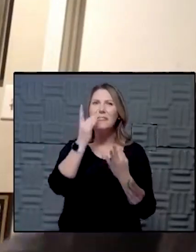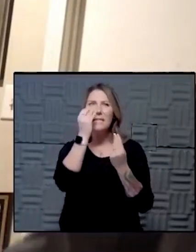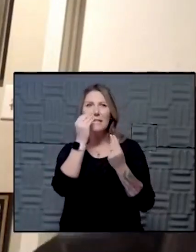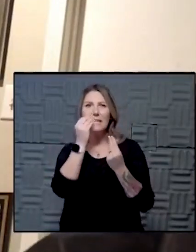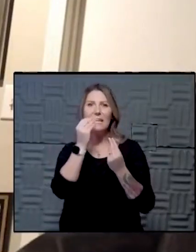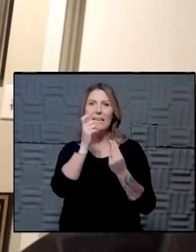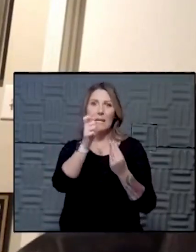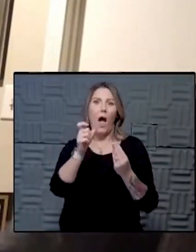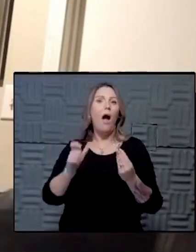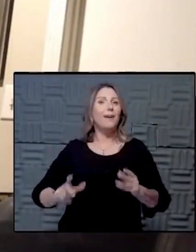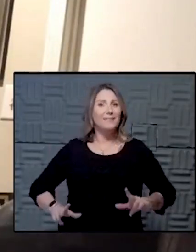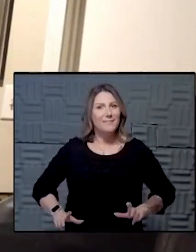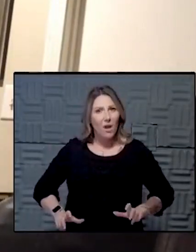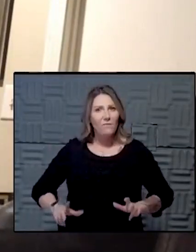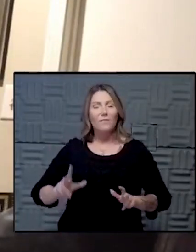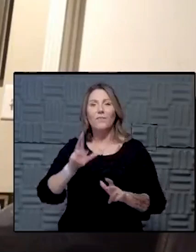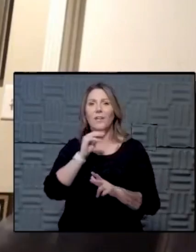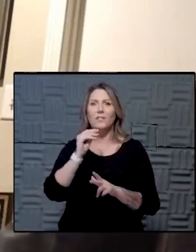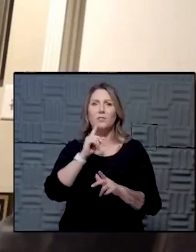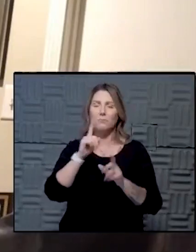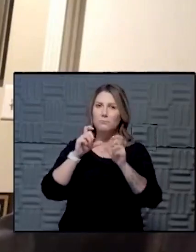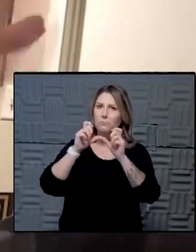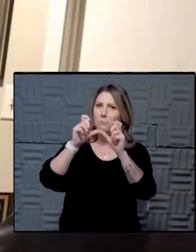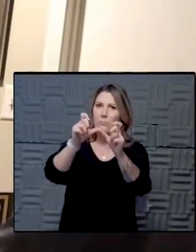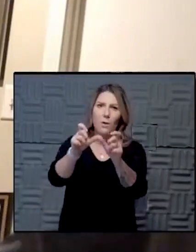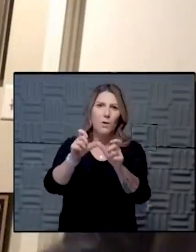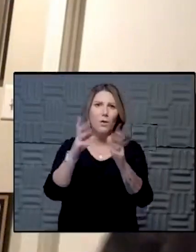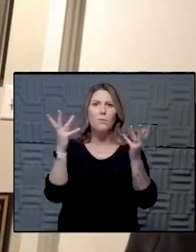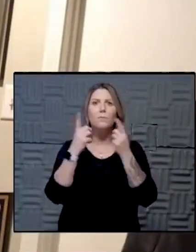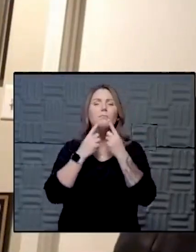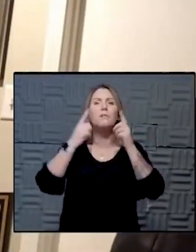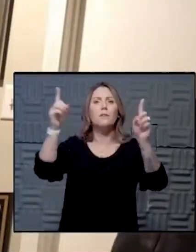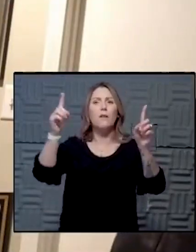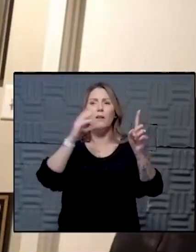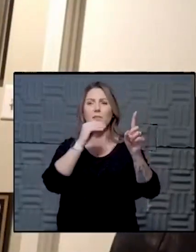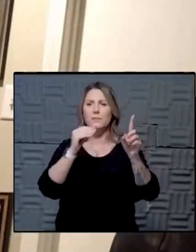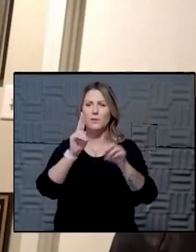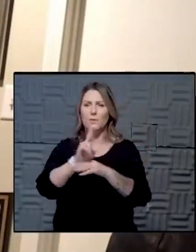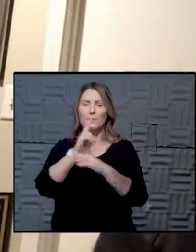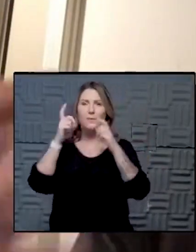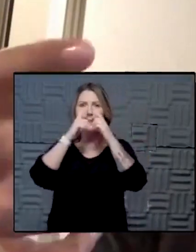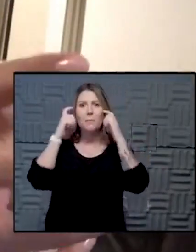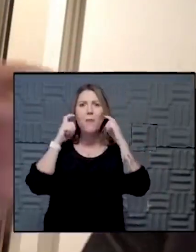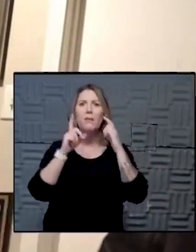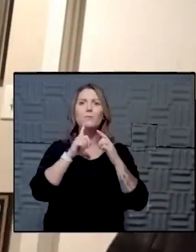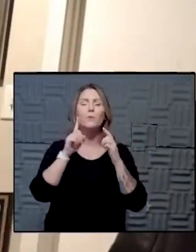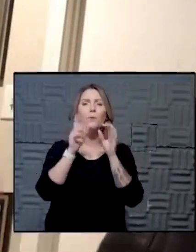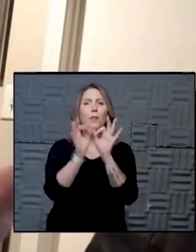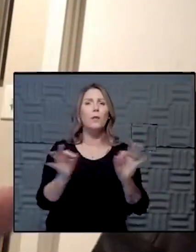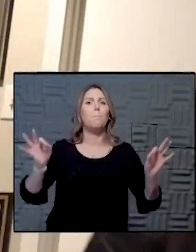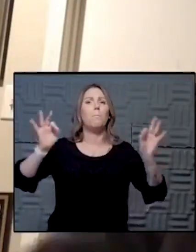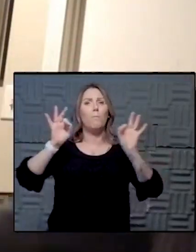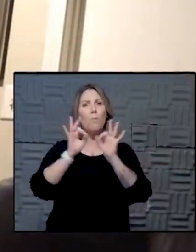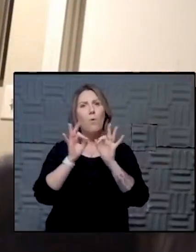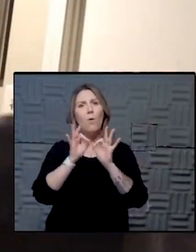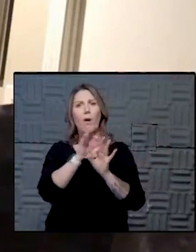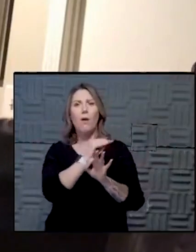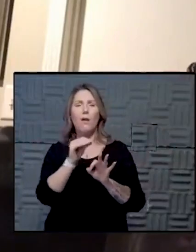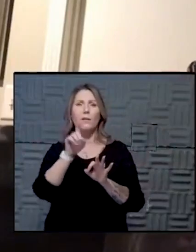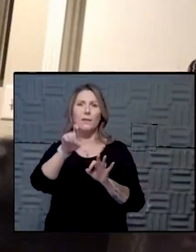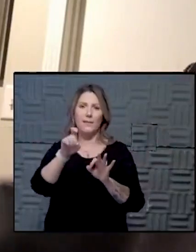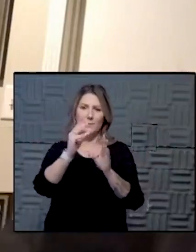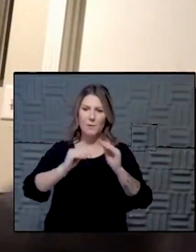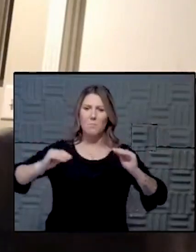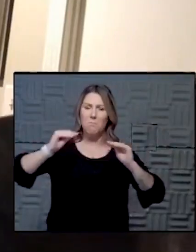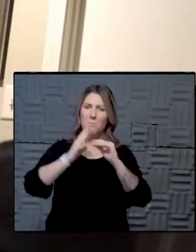then the longevity and the impact of the PSA and why wearing the mask is so important, and that it's got to go